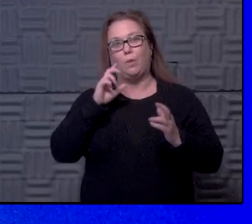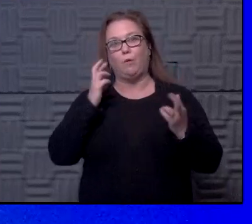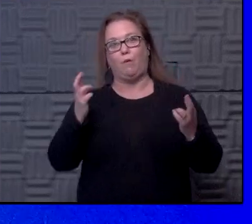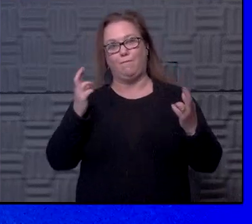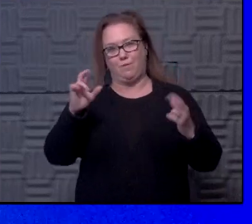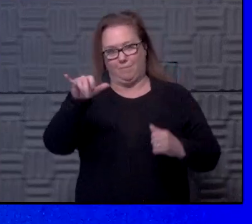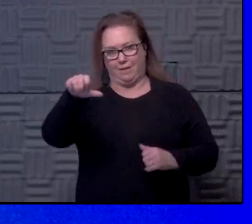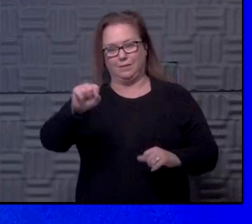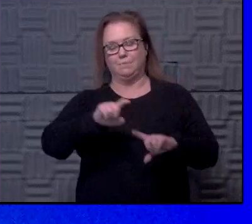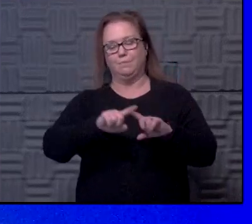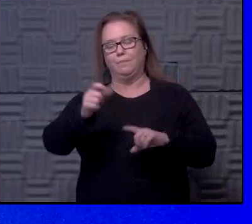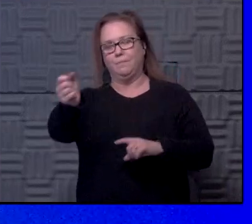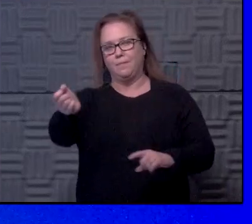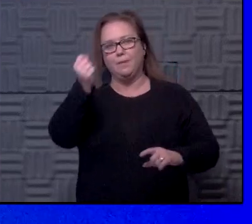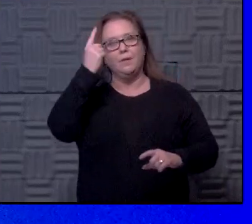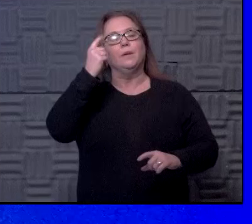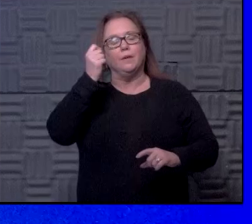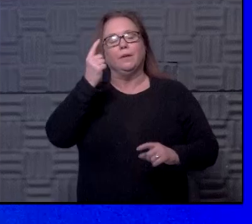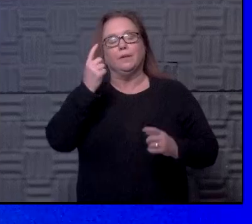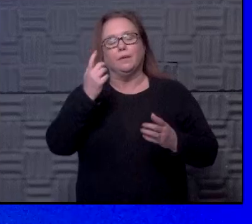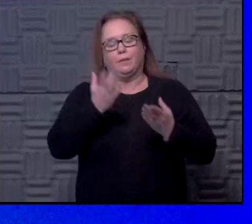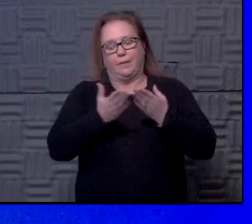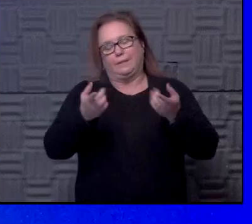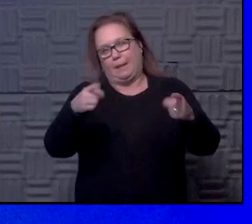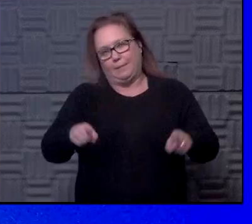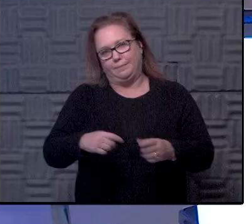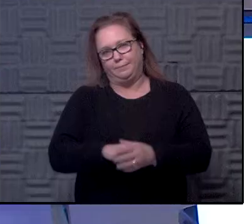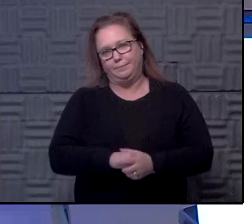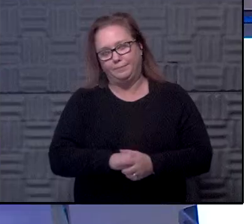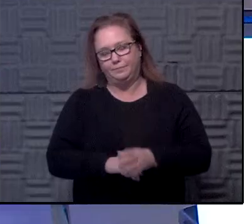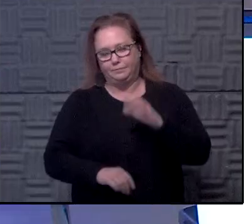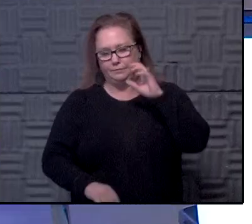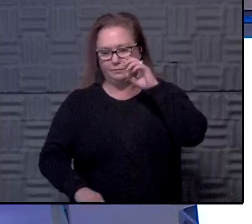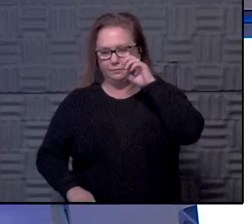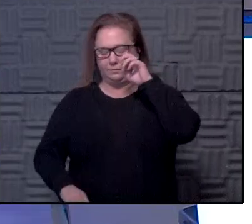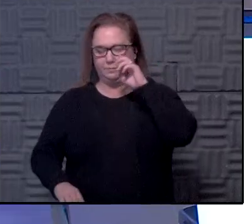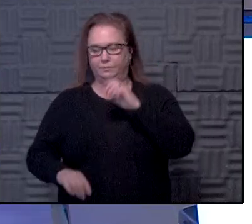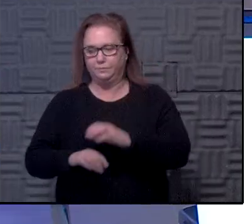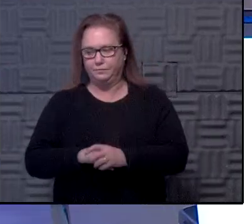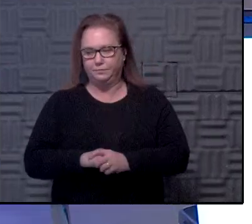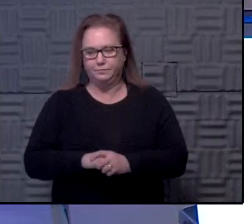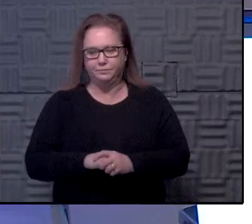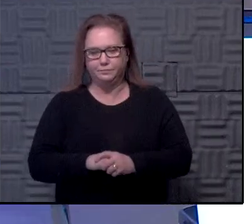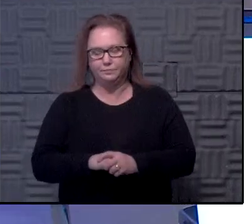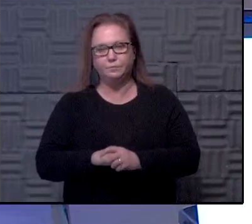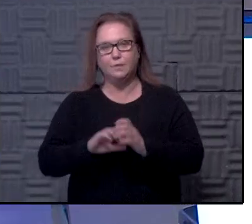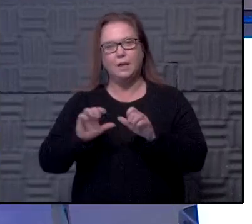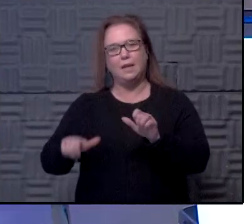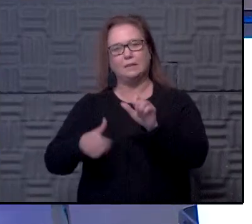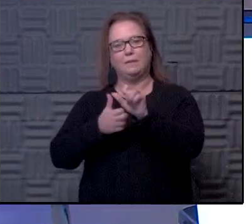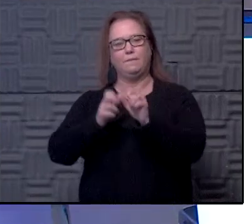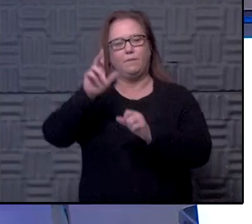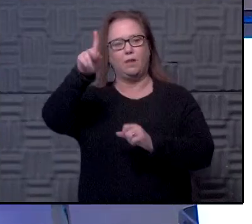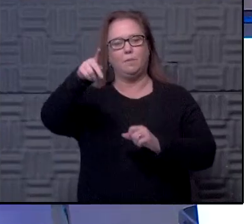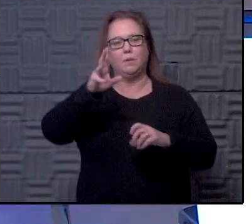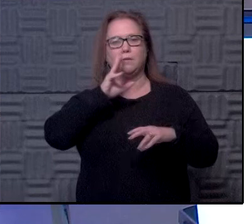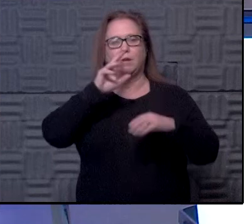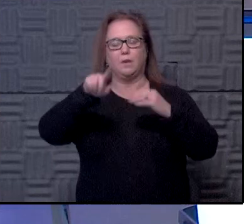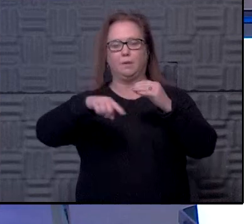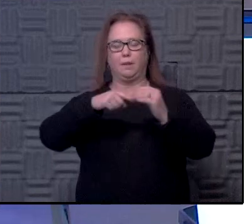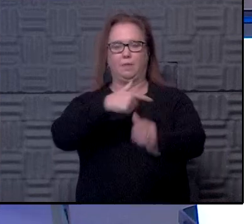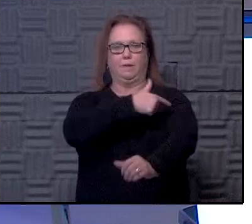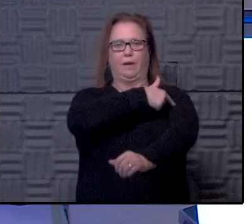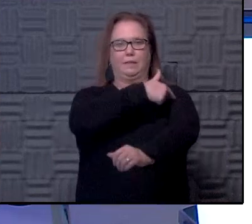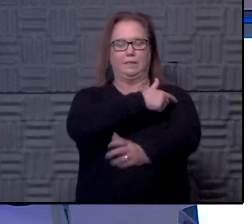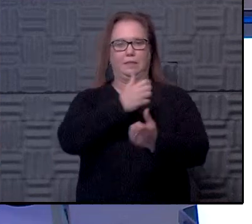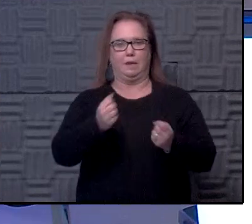always understood that those things do happen. And comment a little bit, just as a follow-up to this, when we're talking about all the